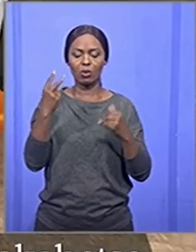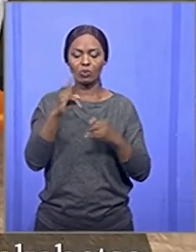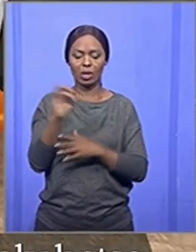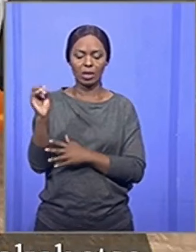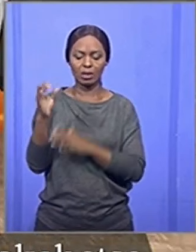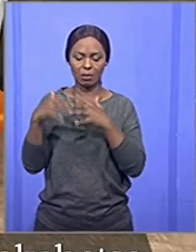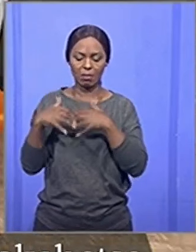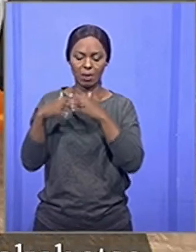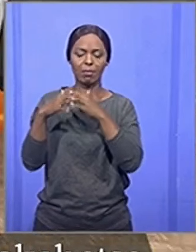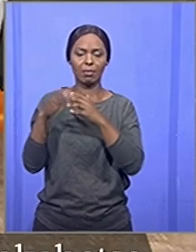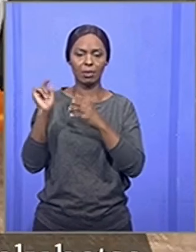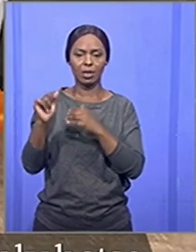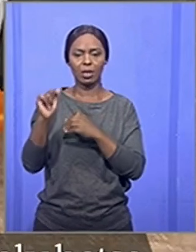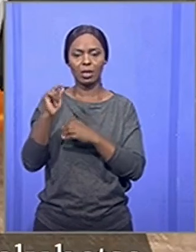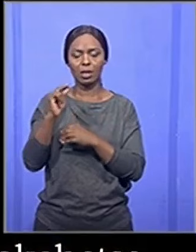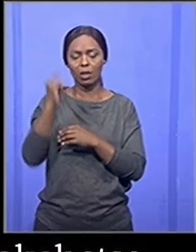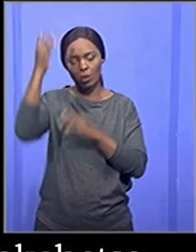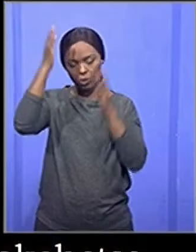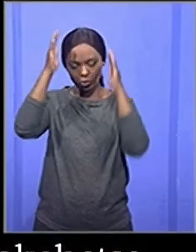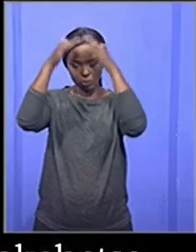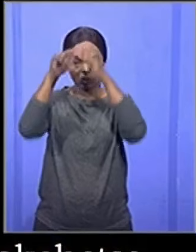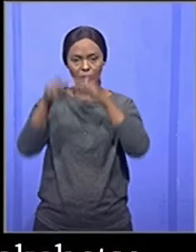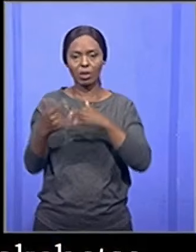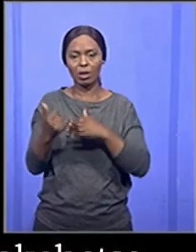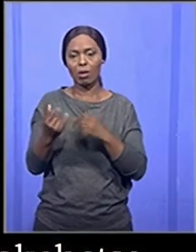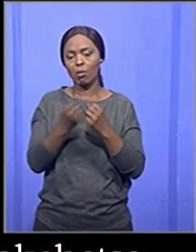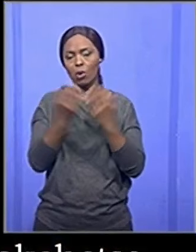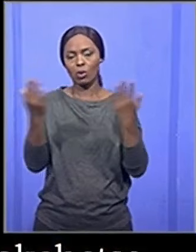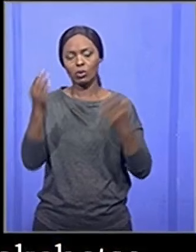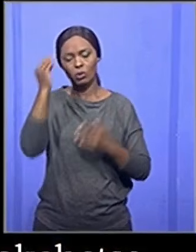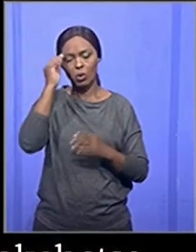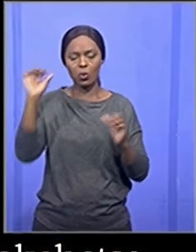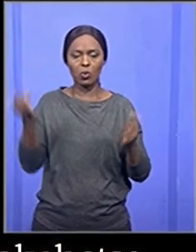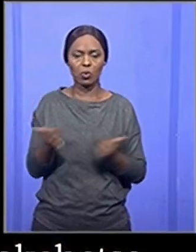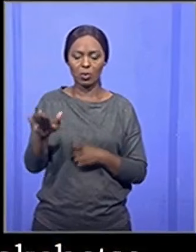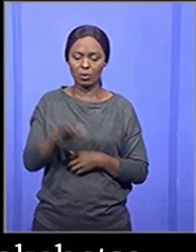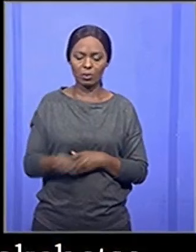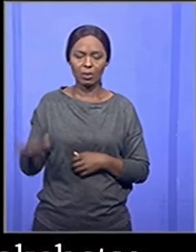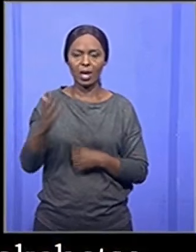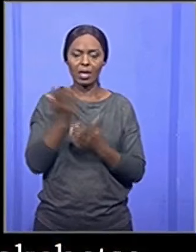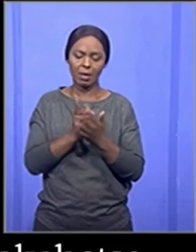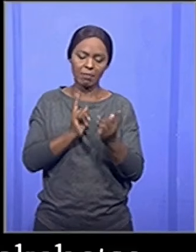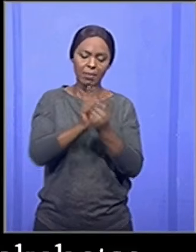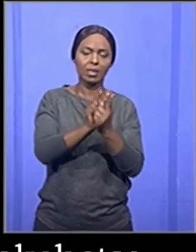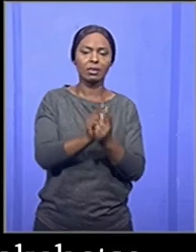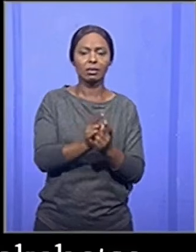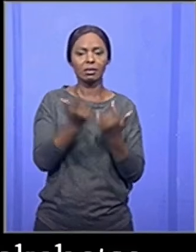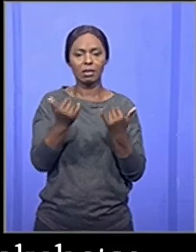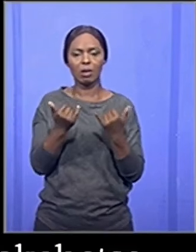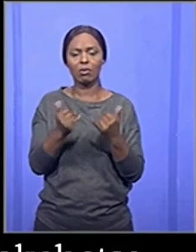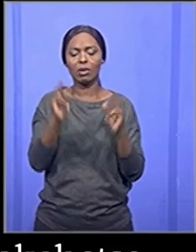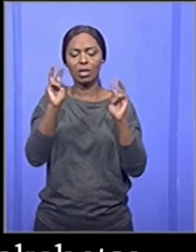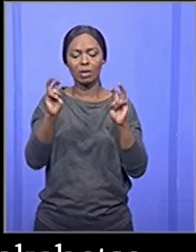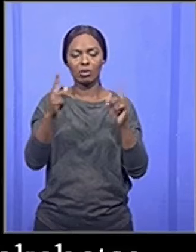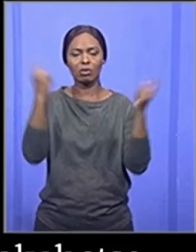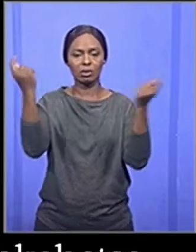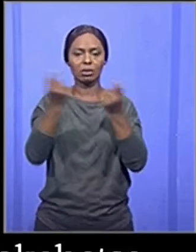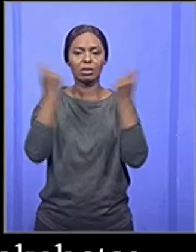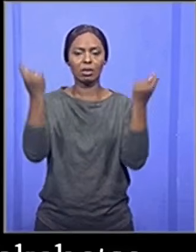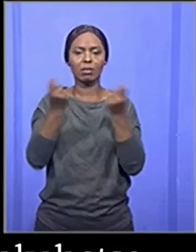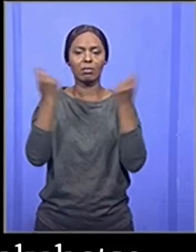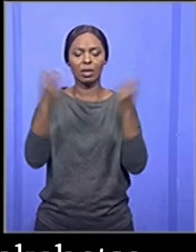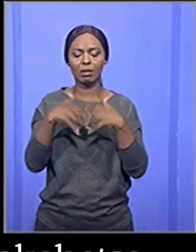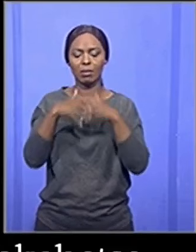hore o na le batho ba wa ba tsebang le ditsebi tse wa tsebanang le tsona ka Lesotho bao a ka re kopanyang le bona tabeng ya ho keteka dilemo tsena